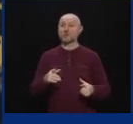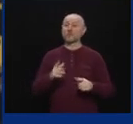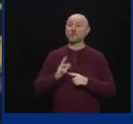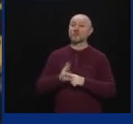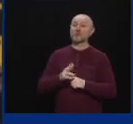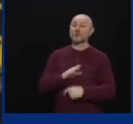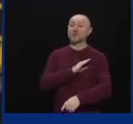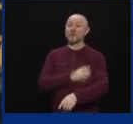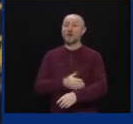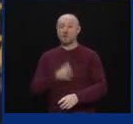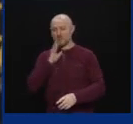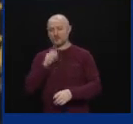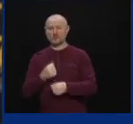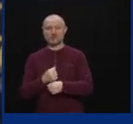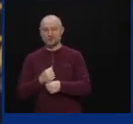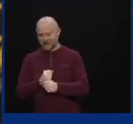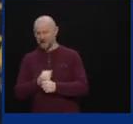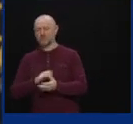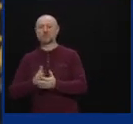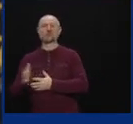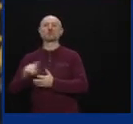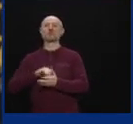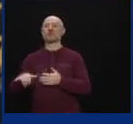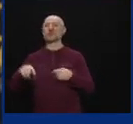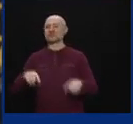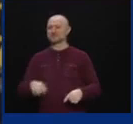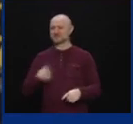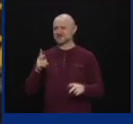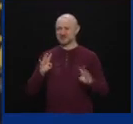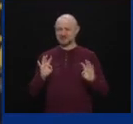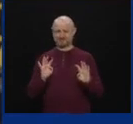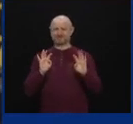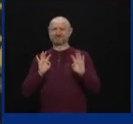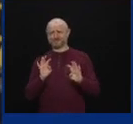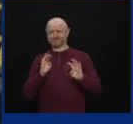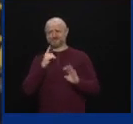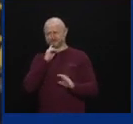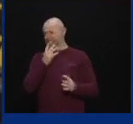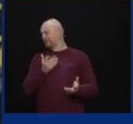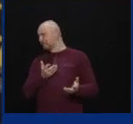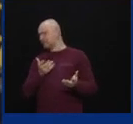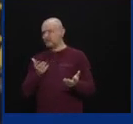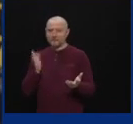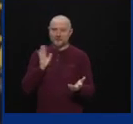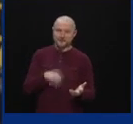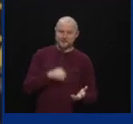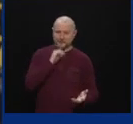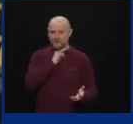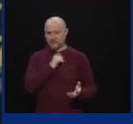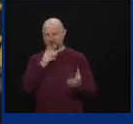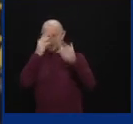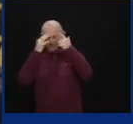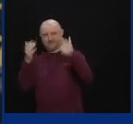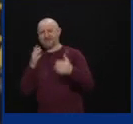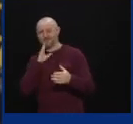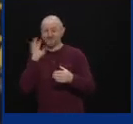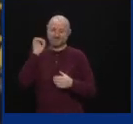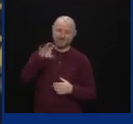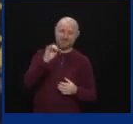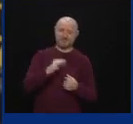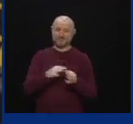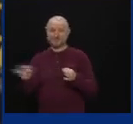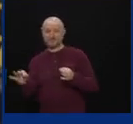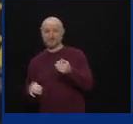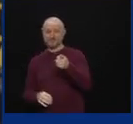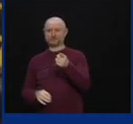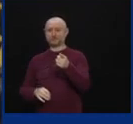State. And back then, people said, well, that's pretty bold, but can they make it happen? Well, you can declare it first, but yes, you